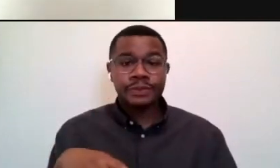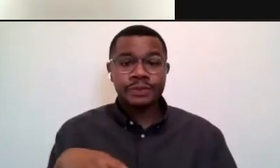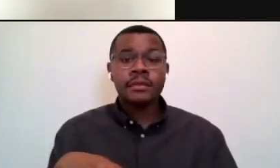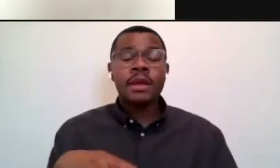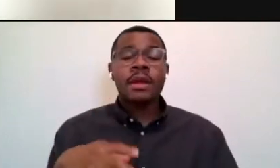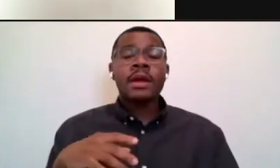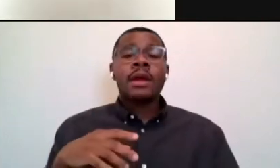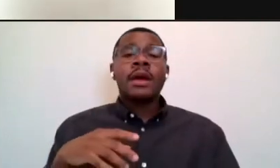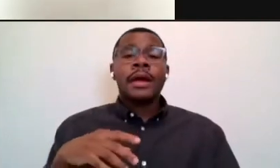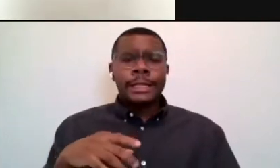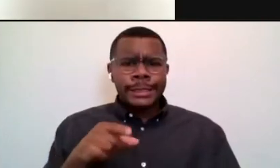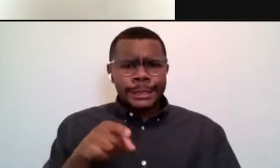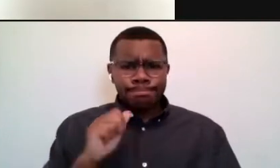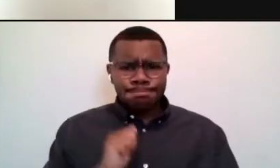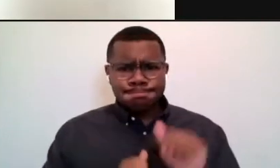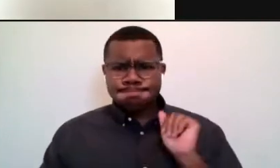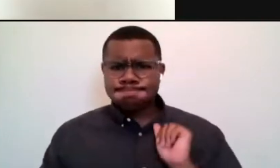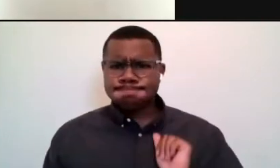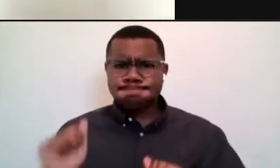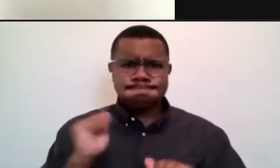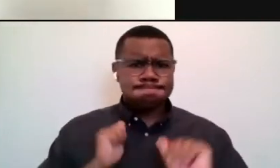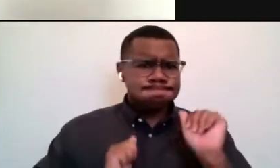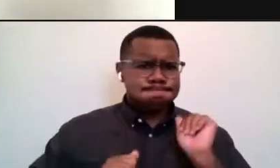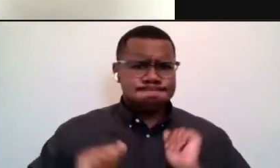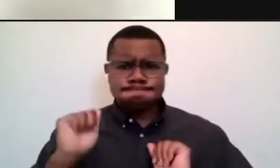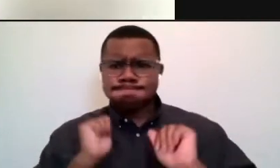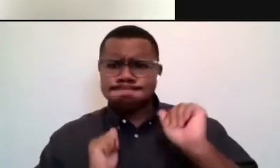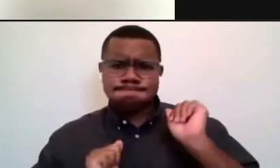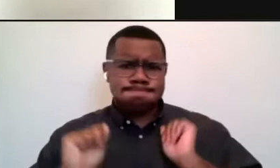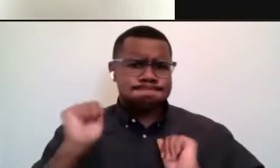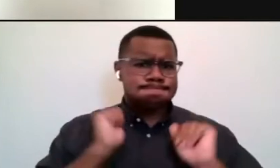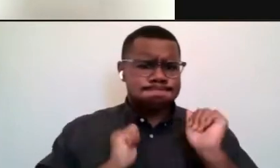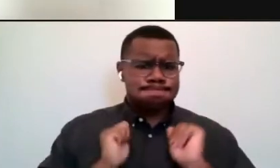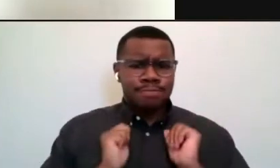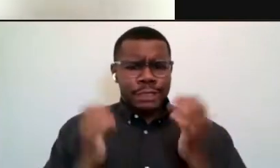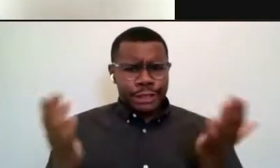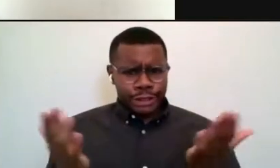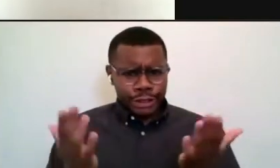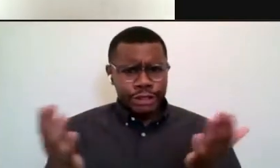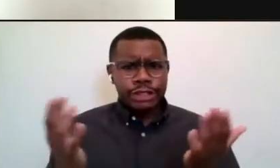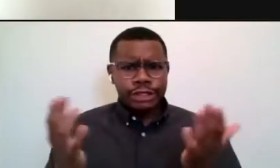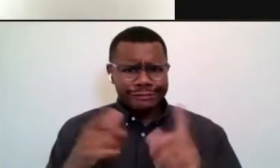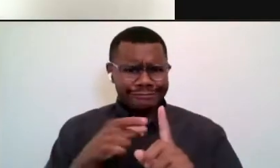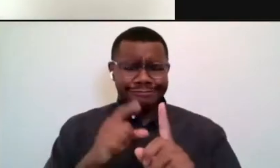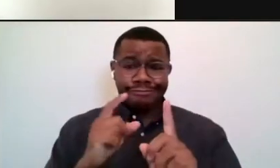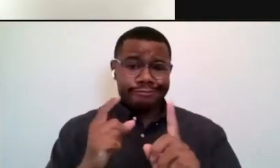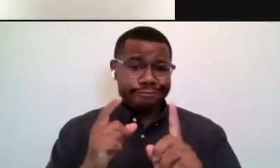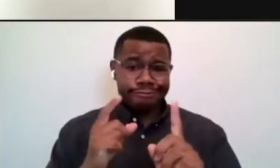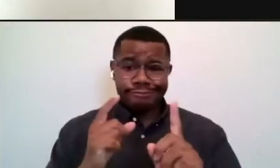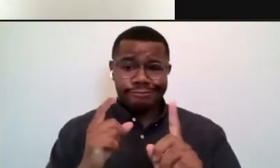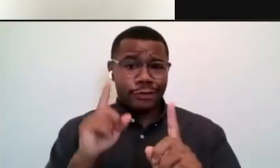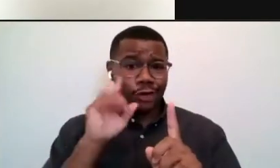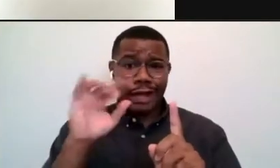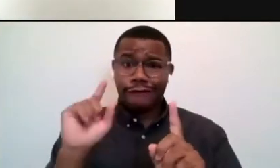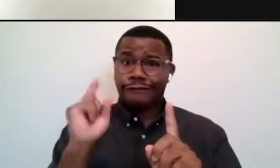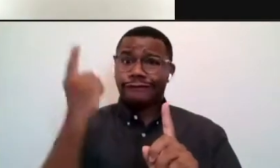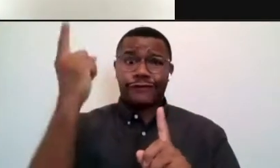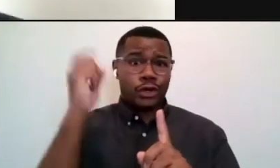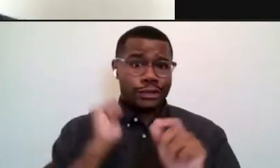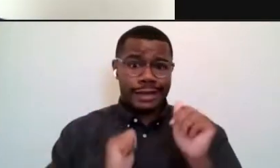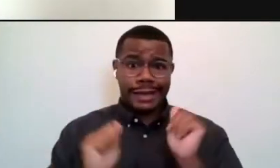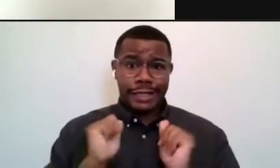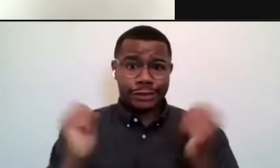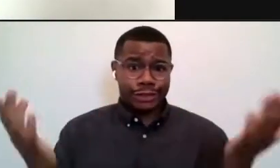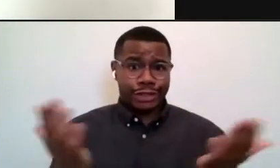and performed a lot over the years in Hartford. Was one of the first actors at Hartford Stage, the kind of